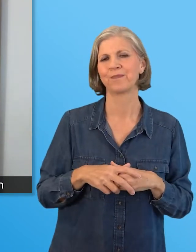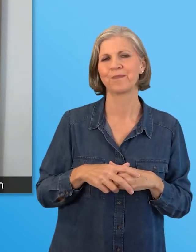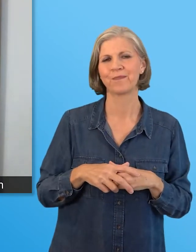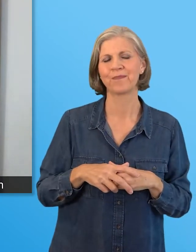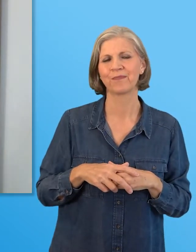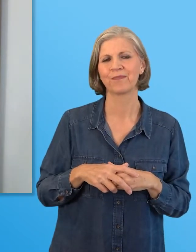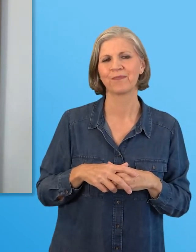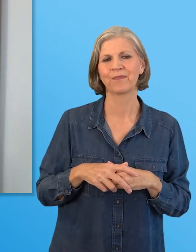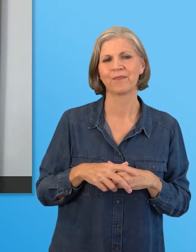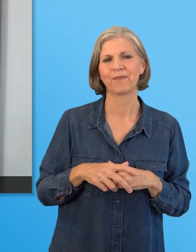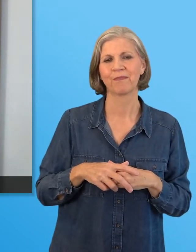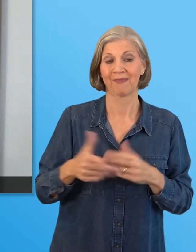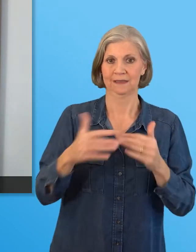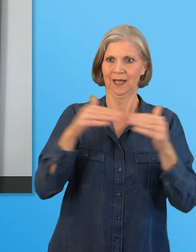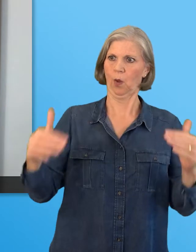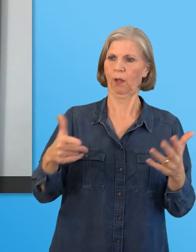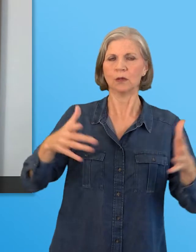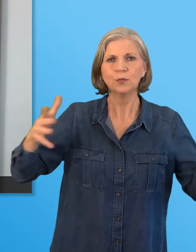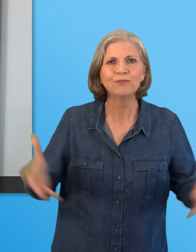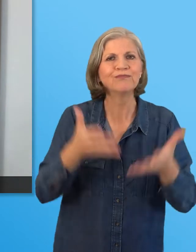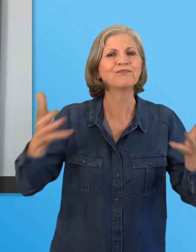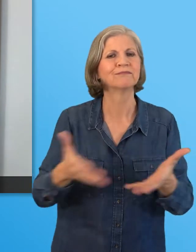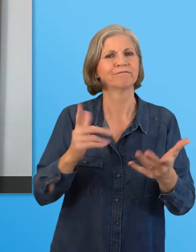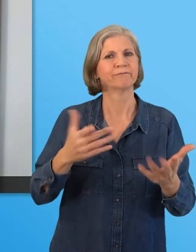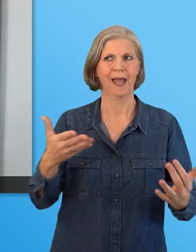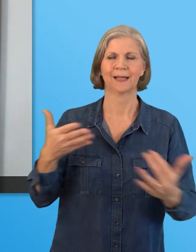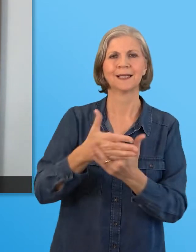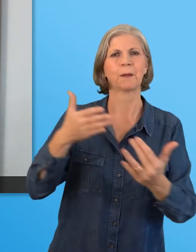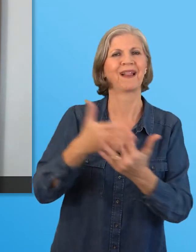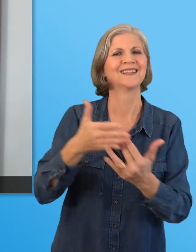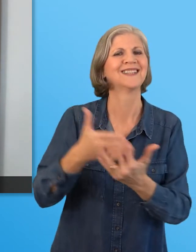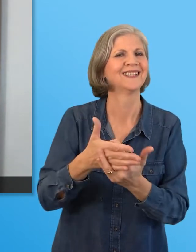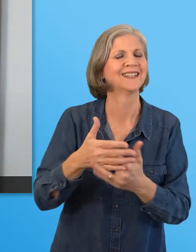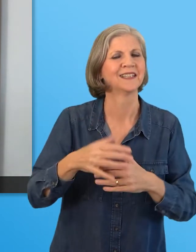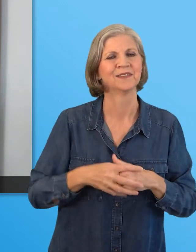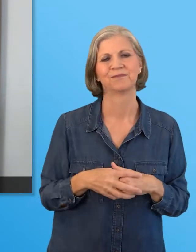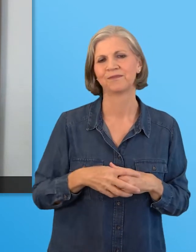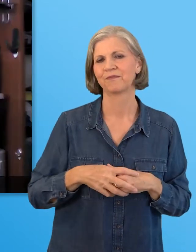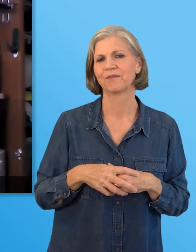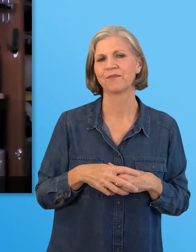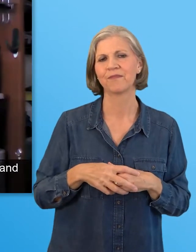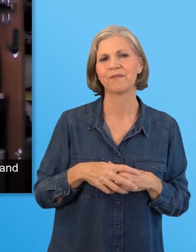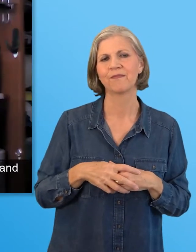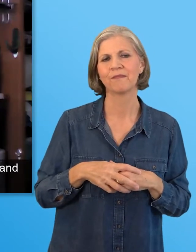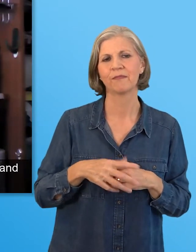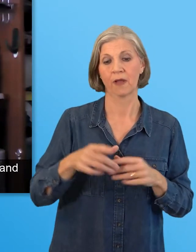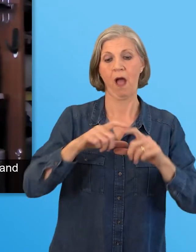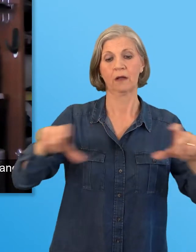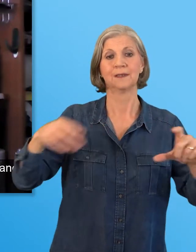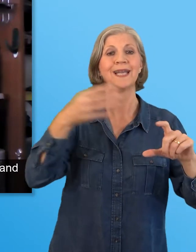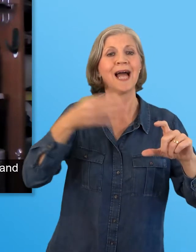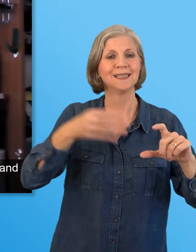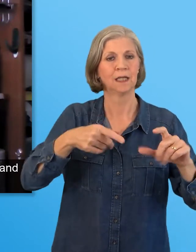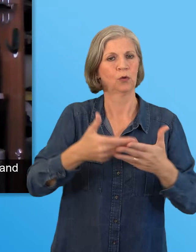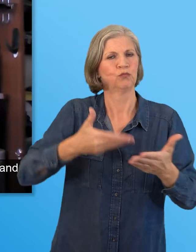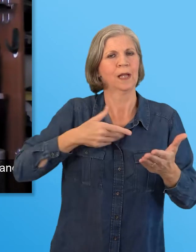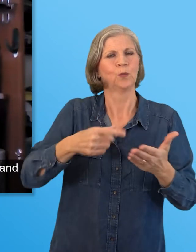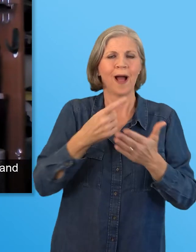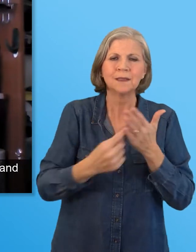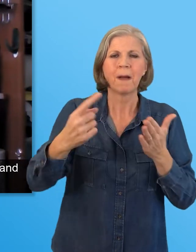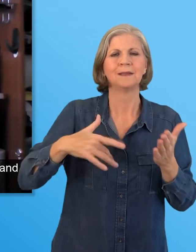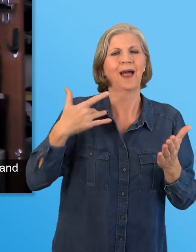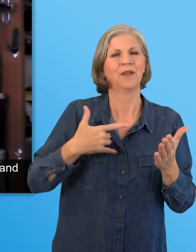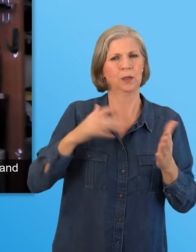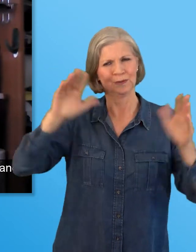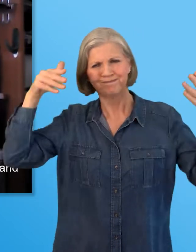supporting non-discrimination and equality and promoting accessibility. Article 19, the right to independent living, is